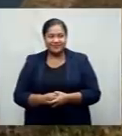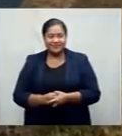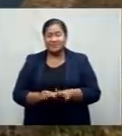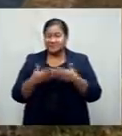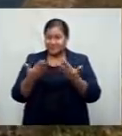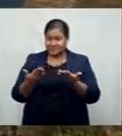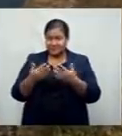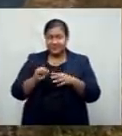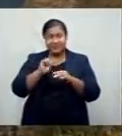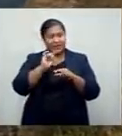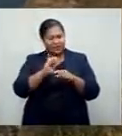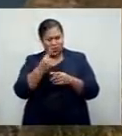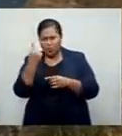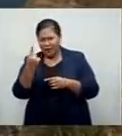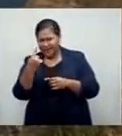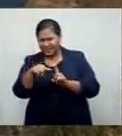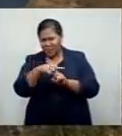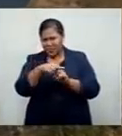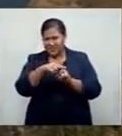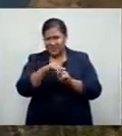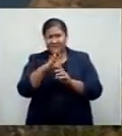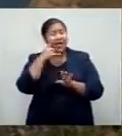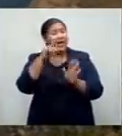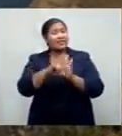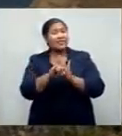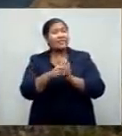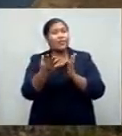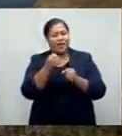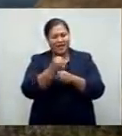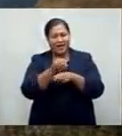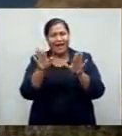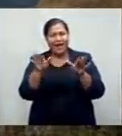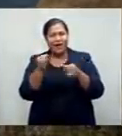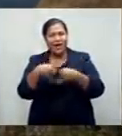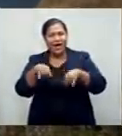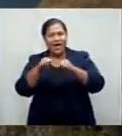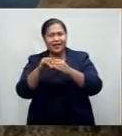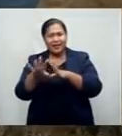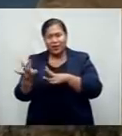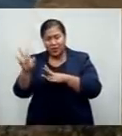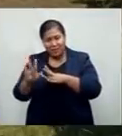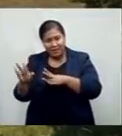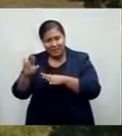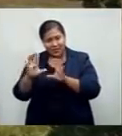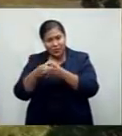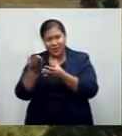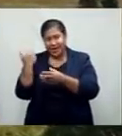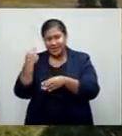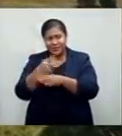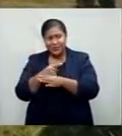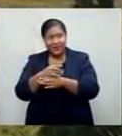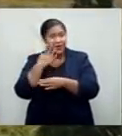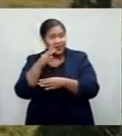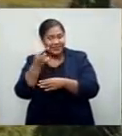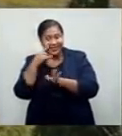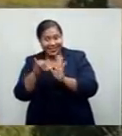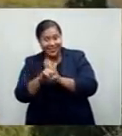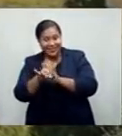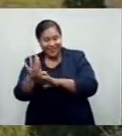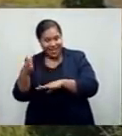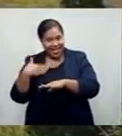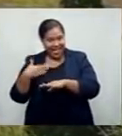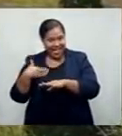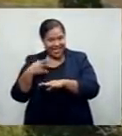Meanwhile, a single case of COVID-19 was identified on Ngau Island in the Lomawiti group last week after being picked up on the Health